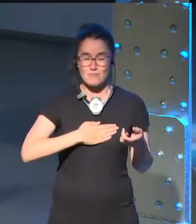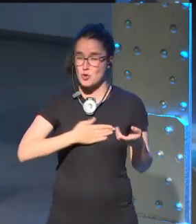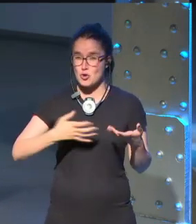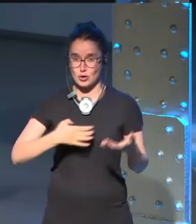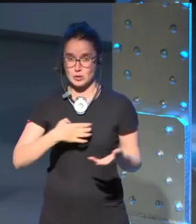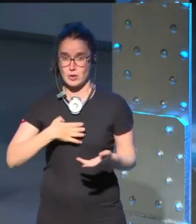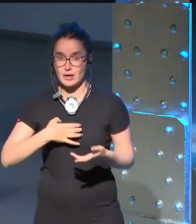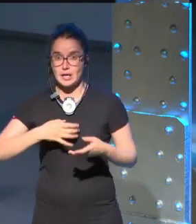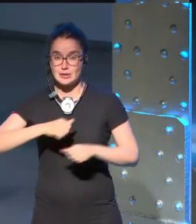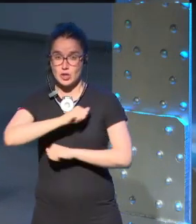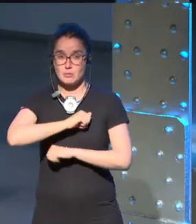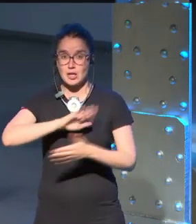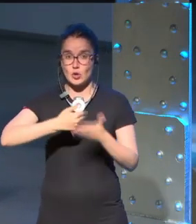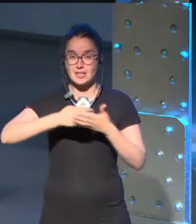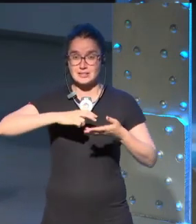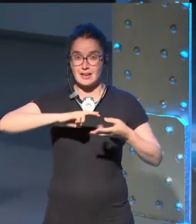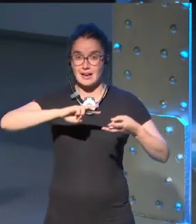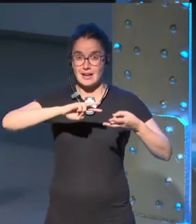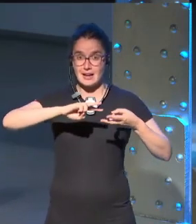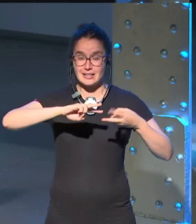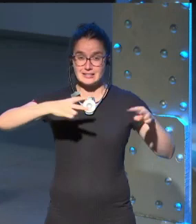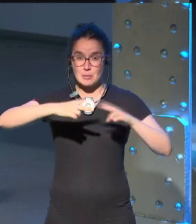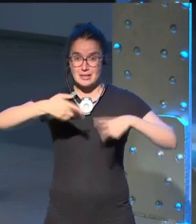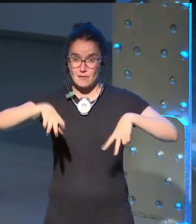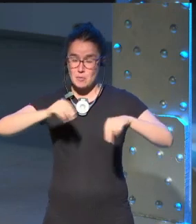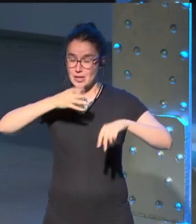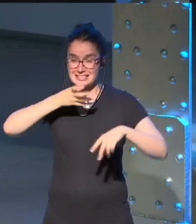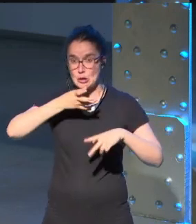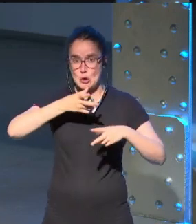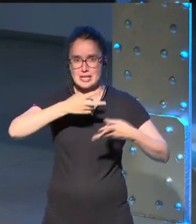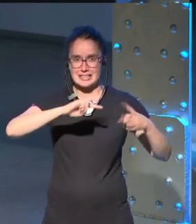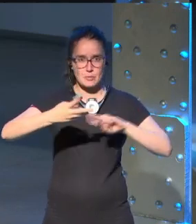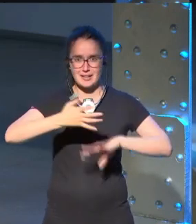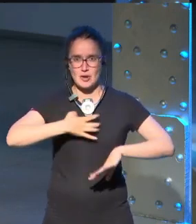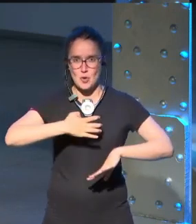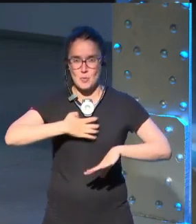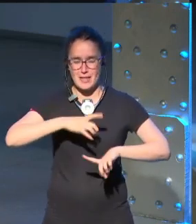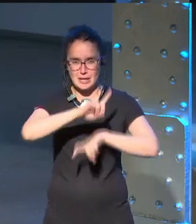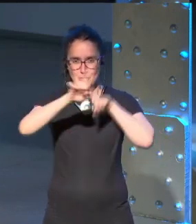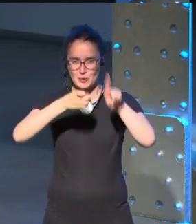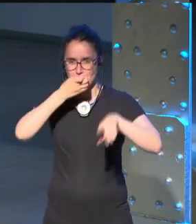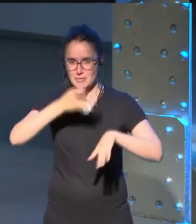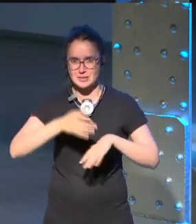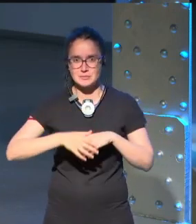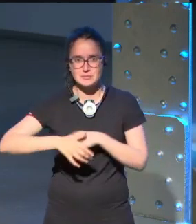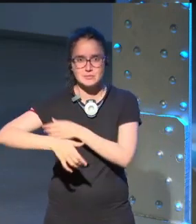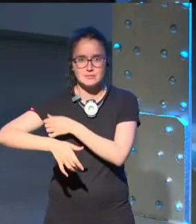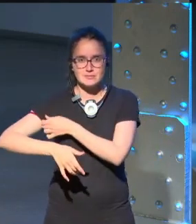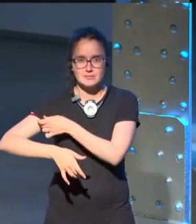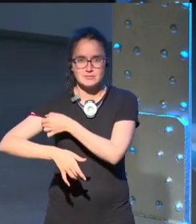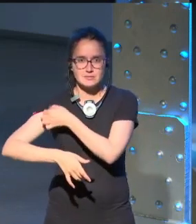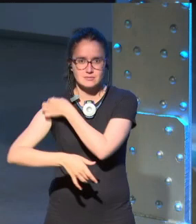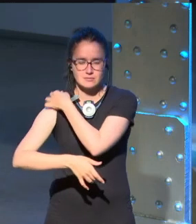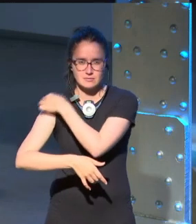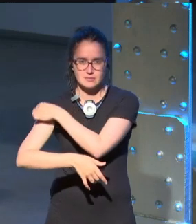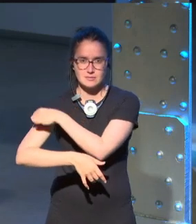Estoy esperando a que acabe el traductor. I'm waiting for the translator to end up, because otherwise we would get overlapped and he can't translate the questions